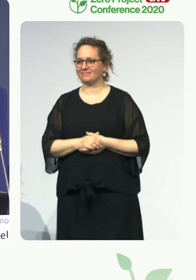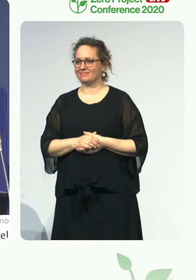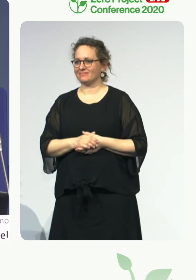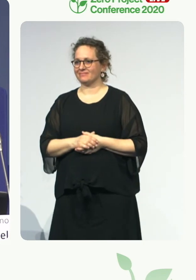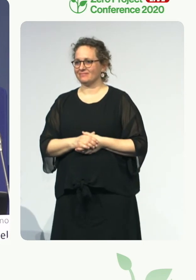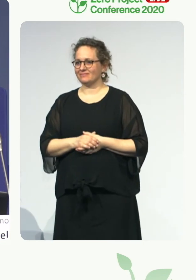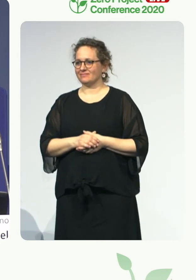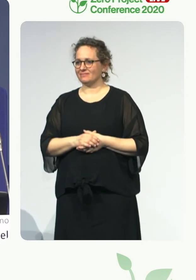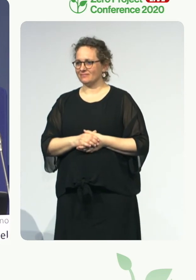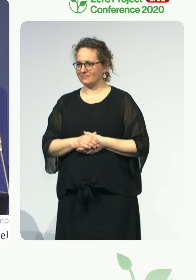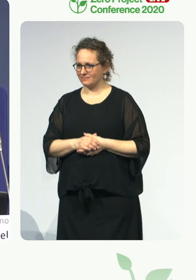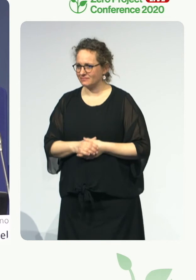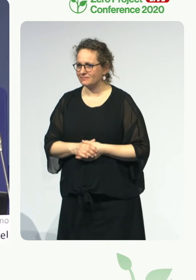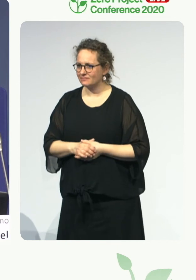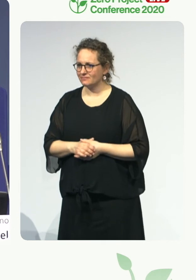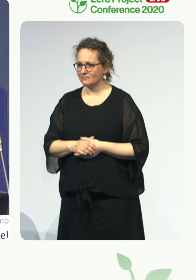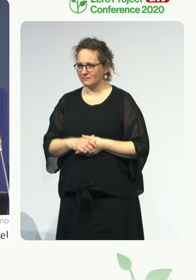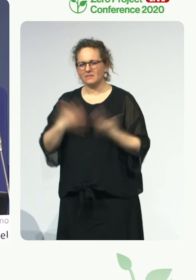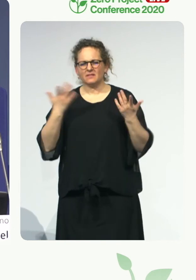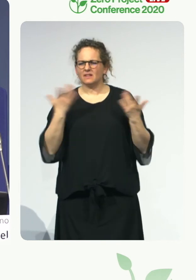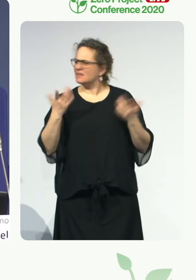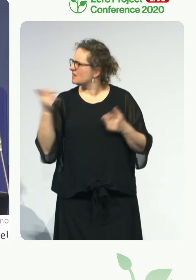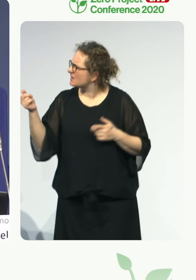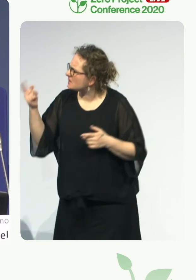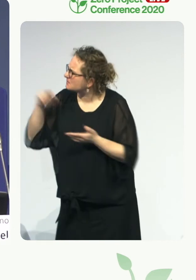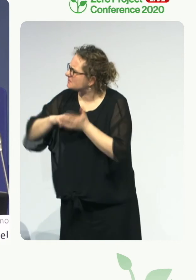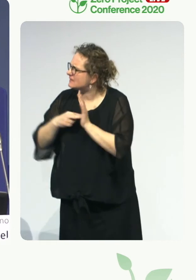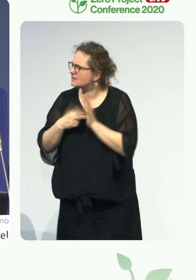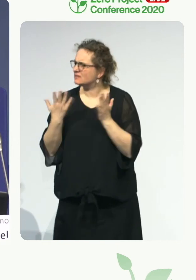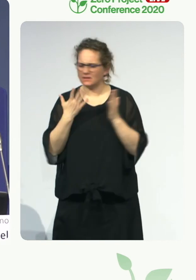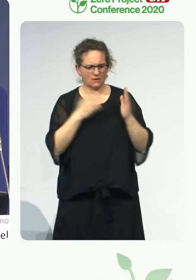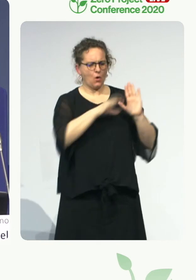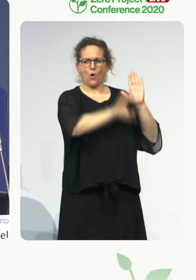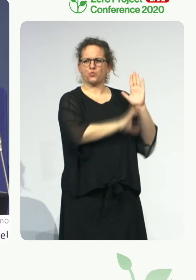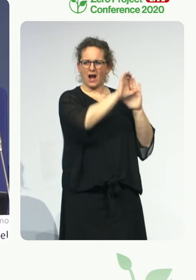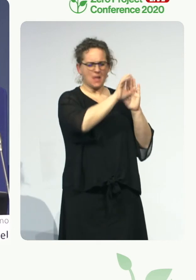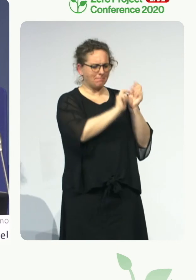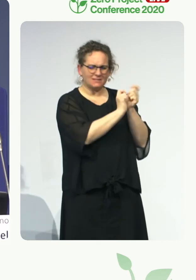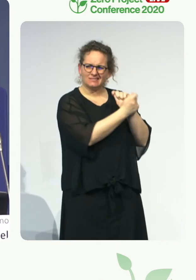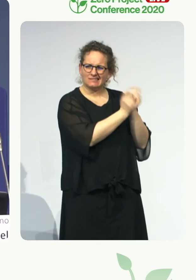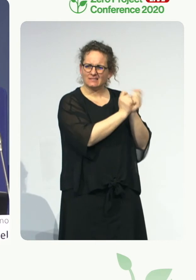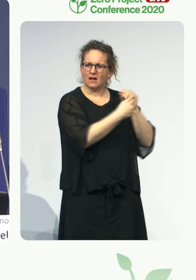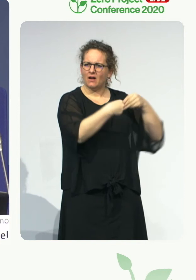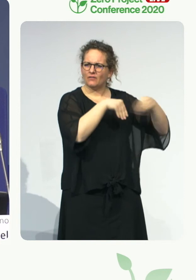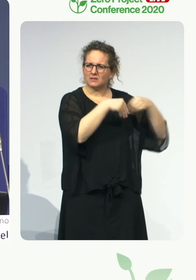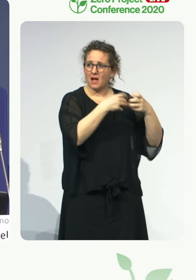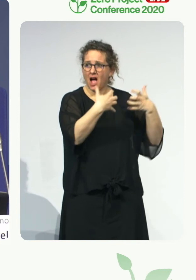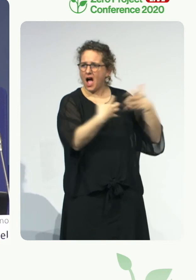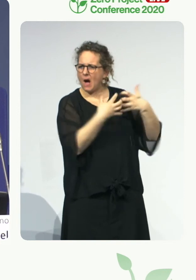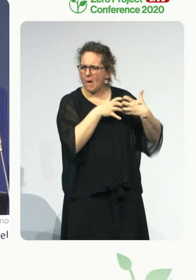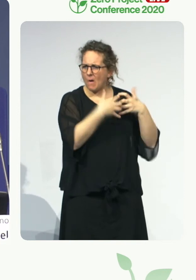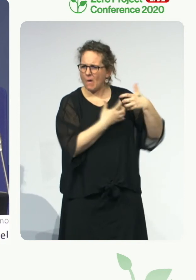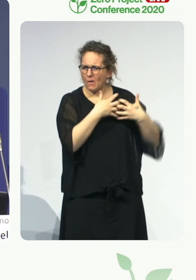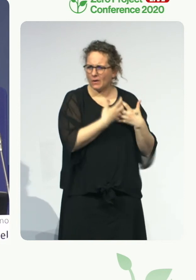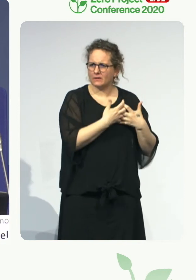of curriculum? Because in Zimbabwe, there is a change from special